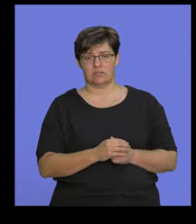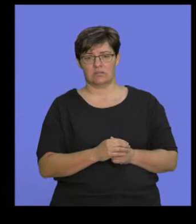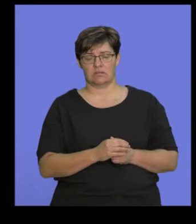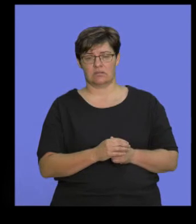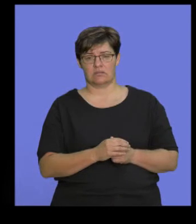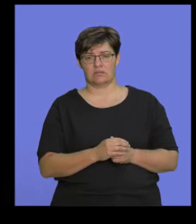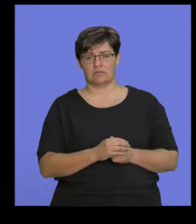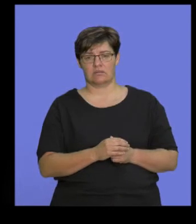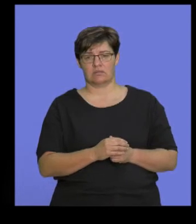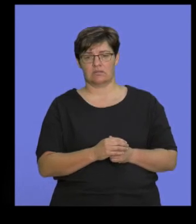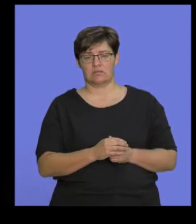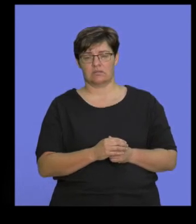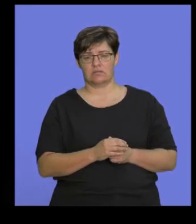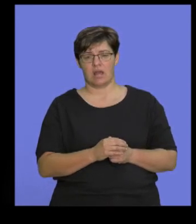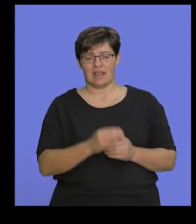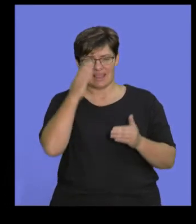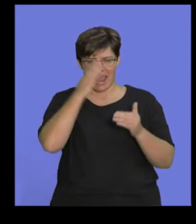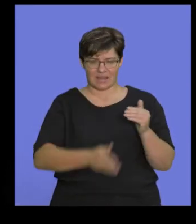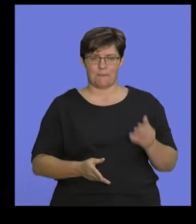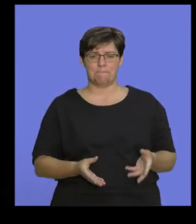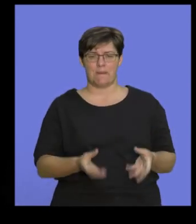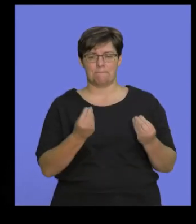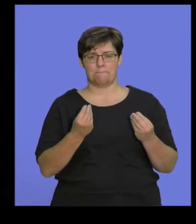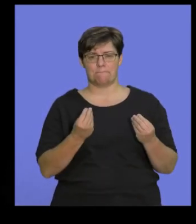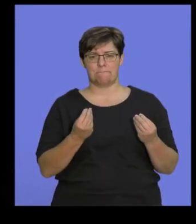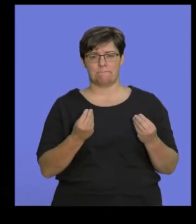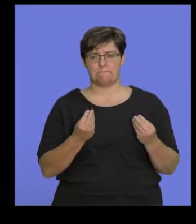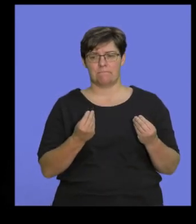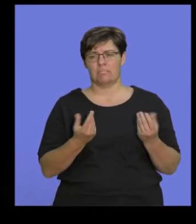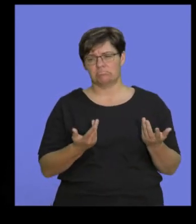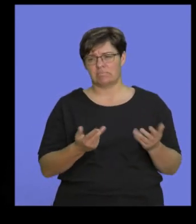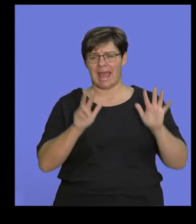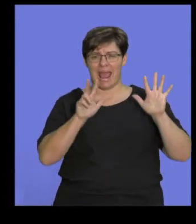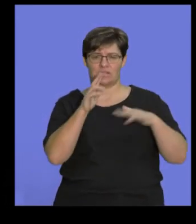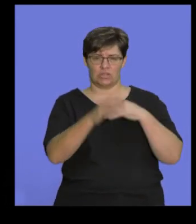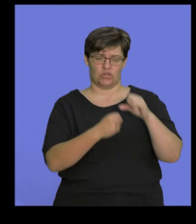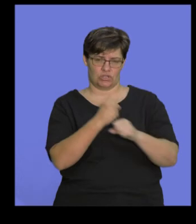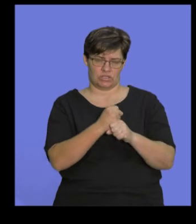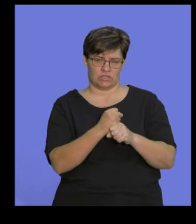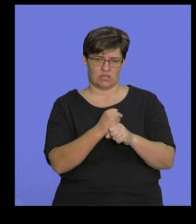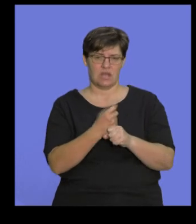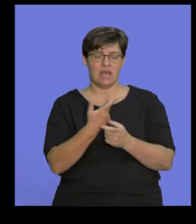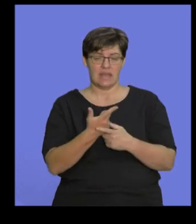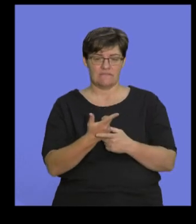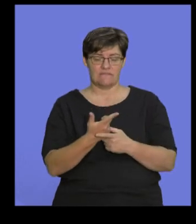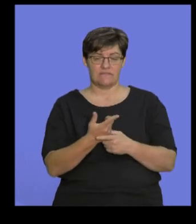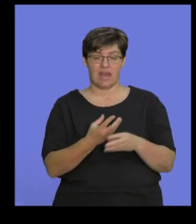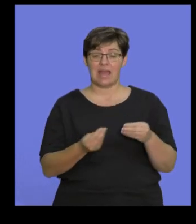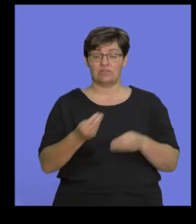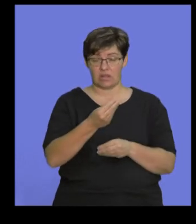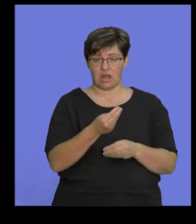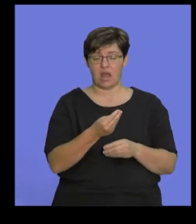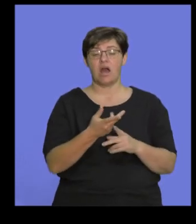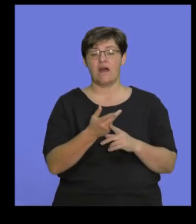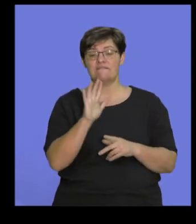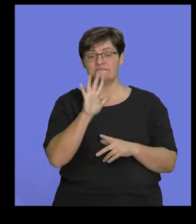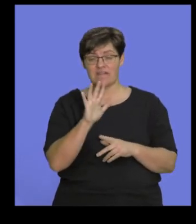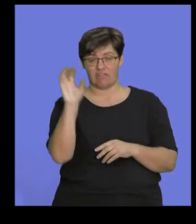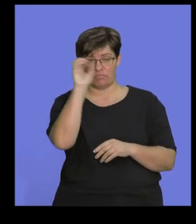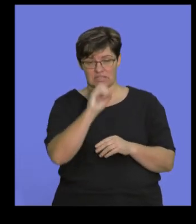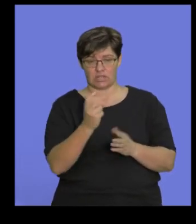then have after 8 years if the interest rate is 5% compounded weekly